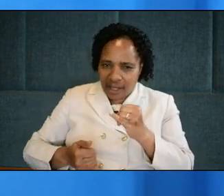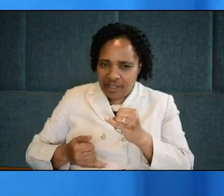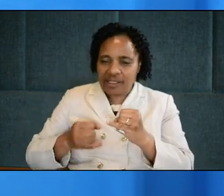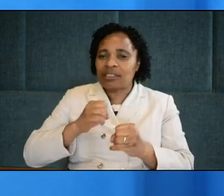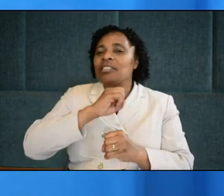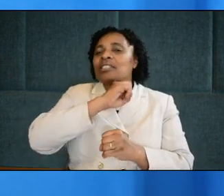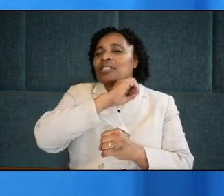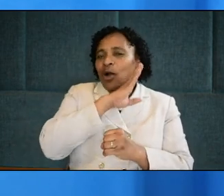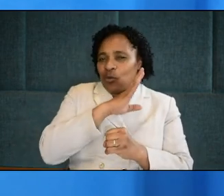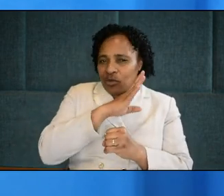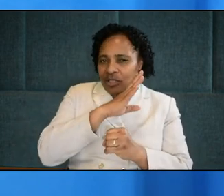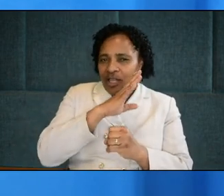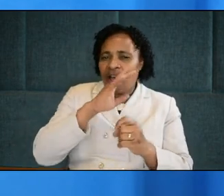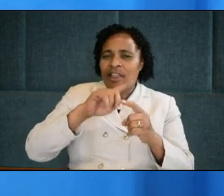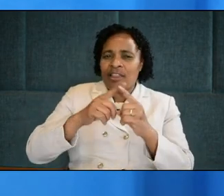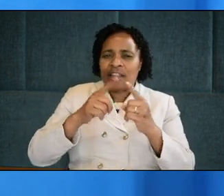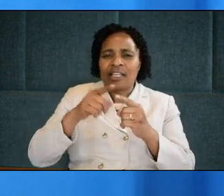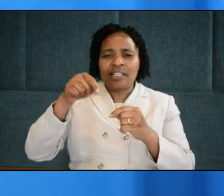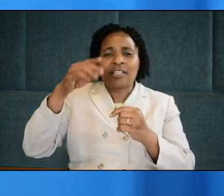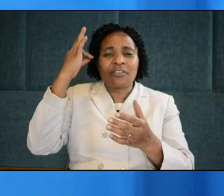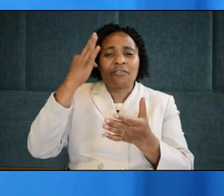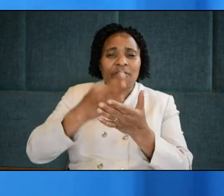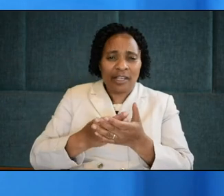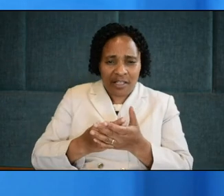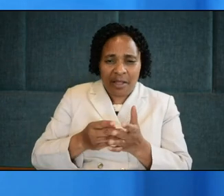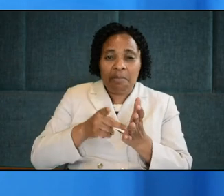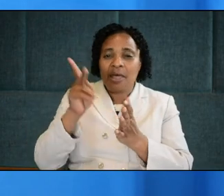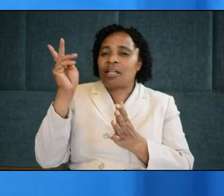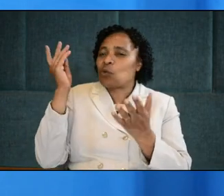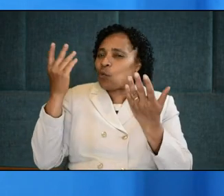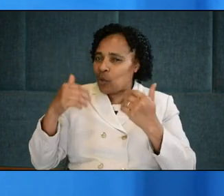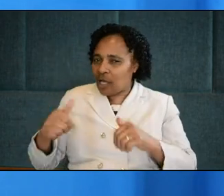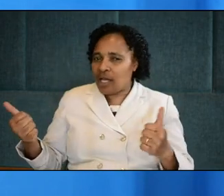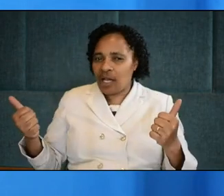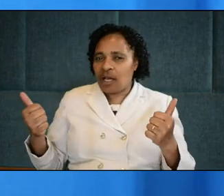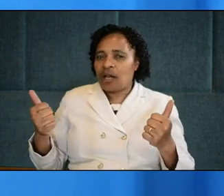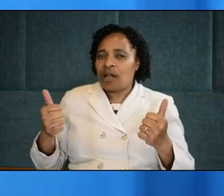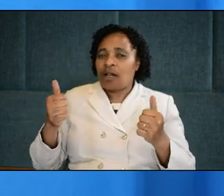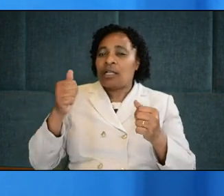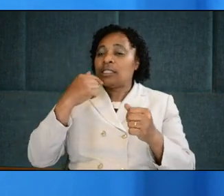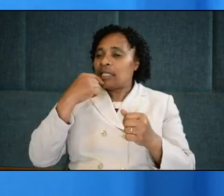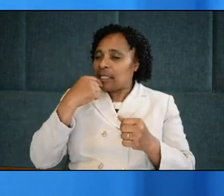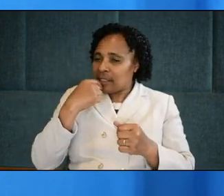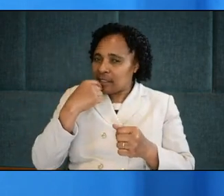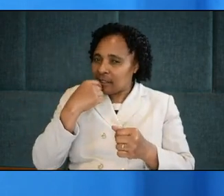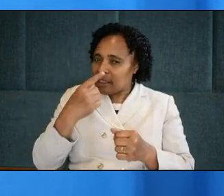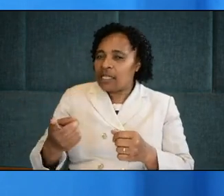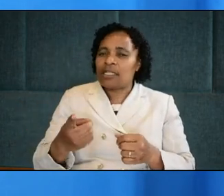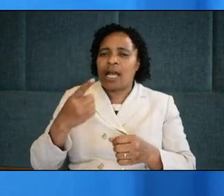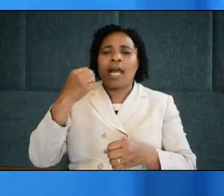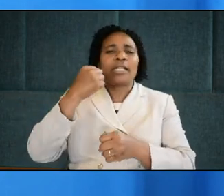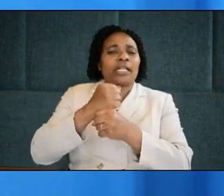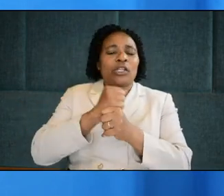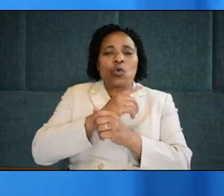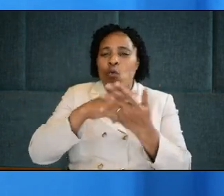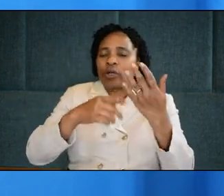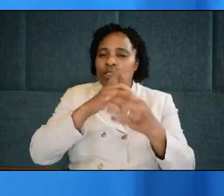to do. And yet, this faith paid off. Mm. They did as God told them to do and the city was